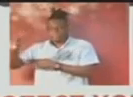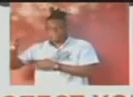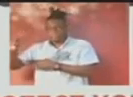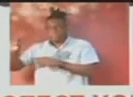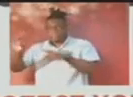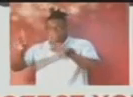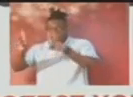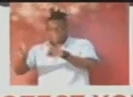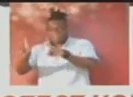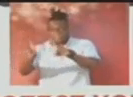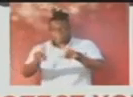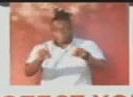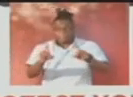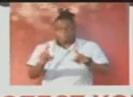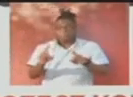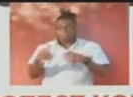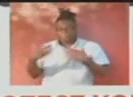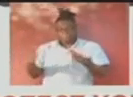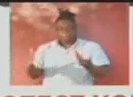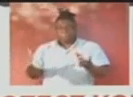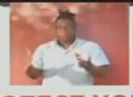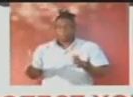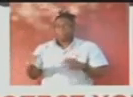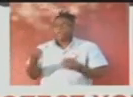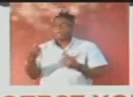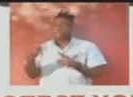tests had been performed, and of those,